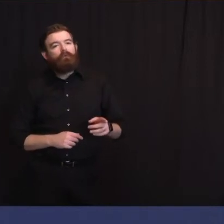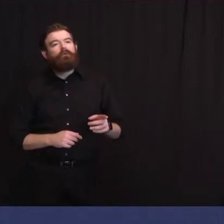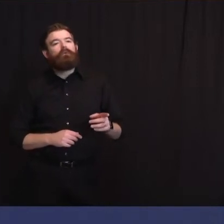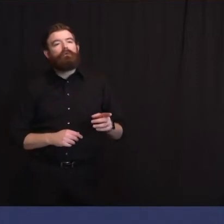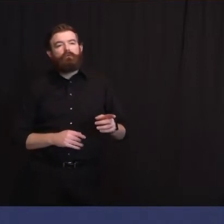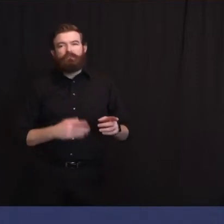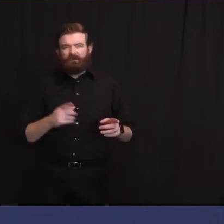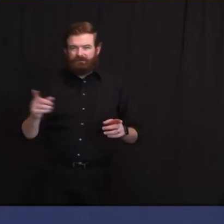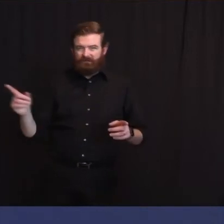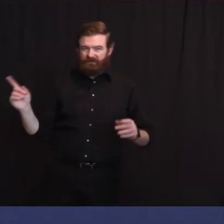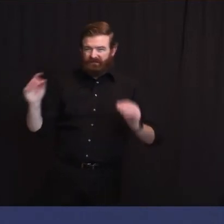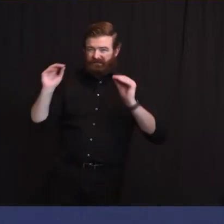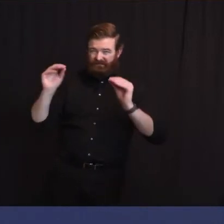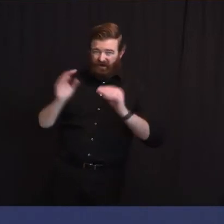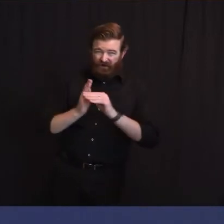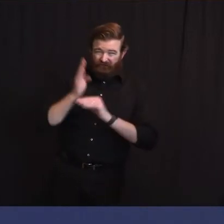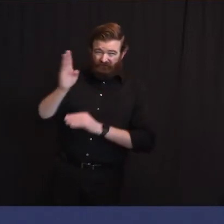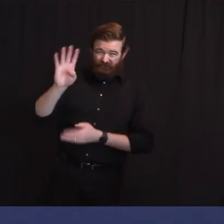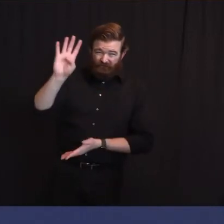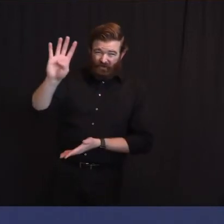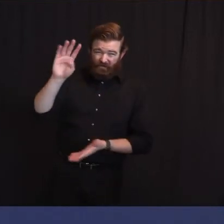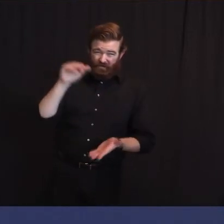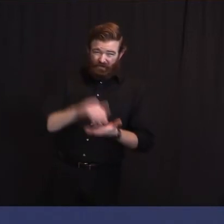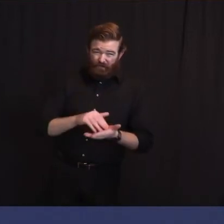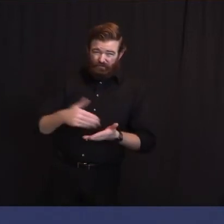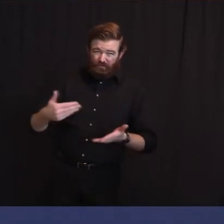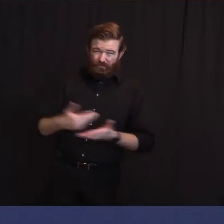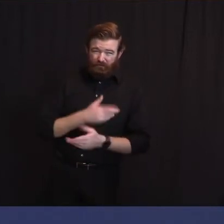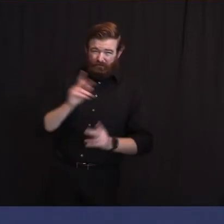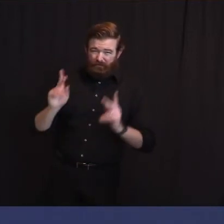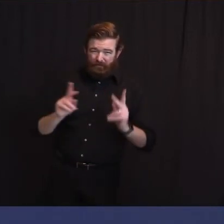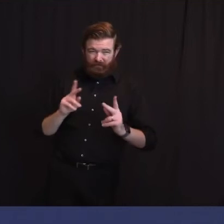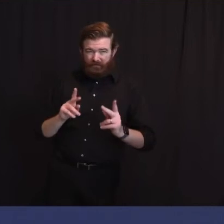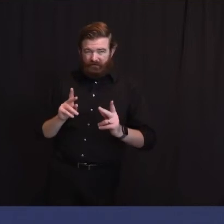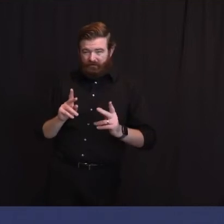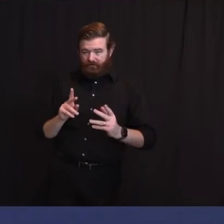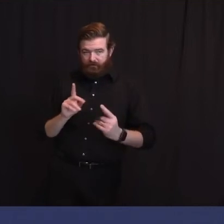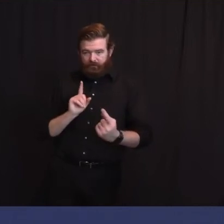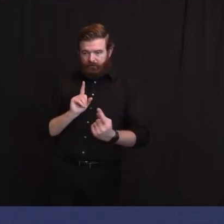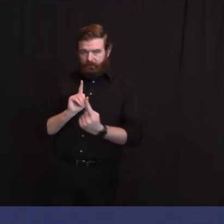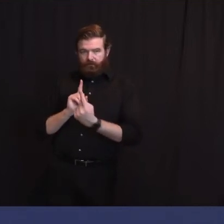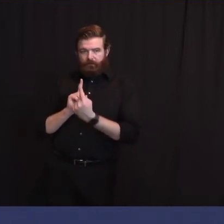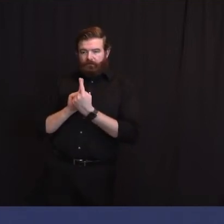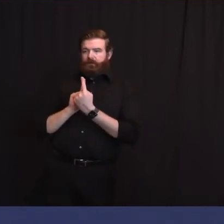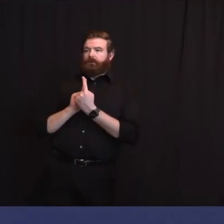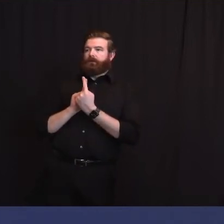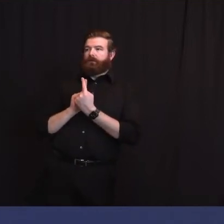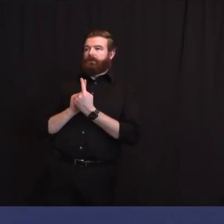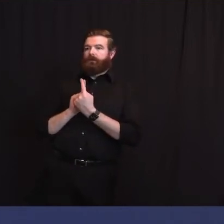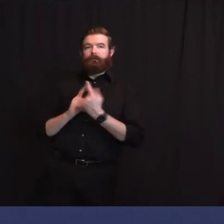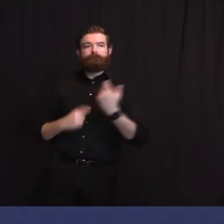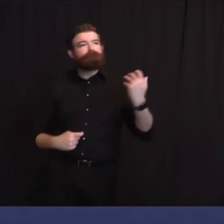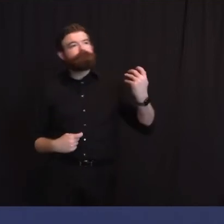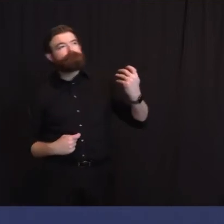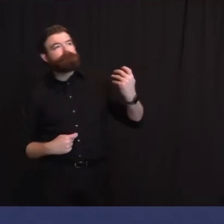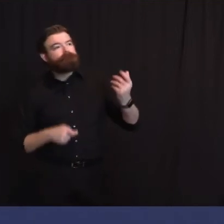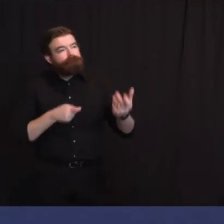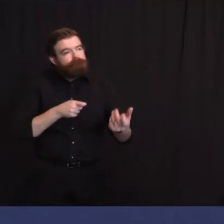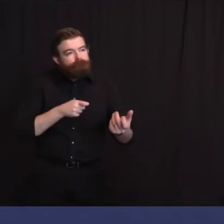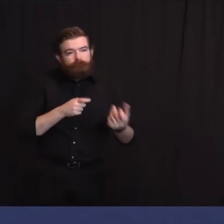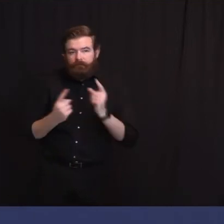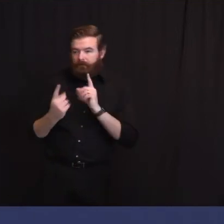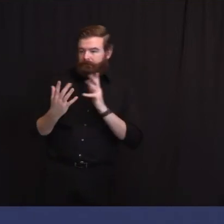also, you've advocated and been a champion of gun safety and common sense gun laws. It's come to my attention when I was interviewing these